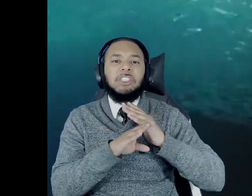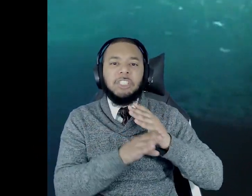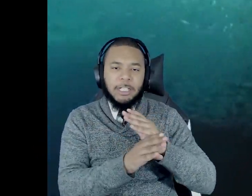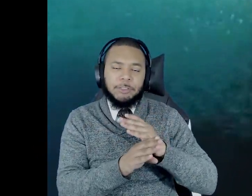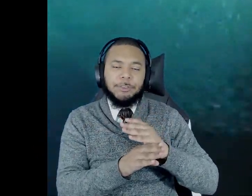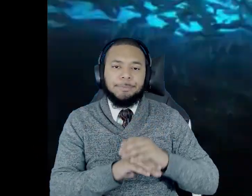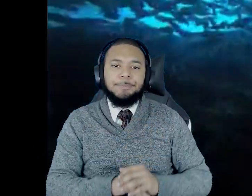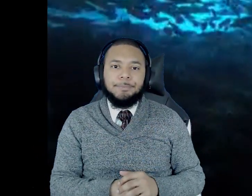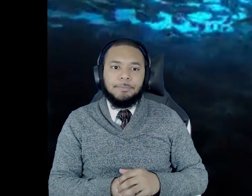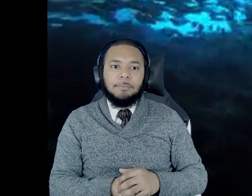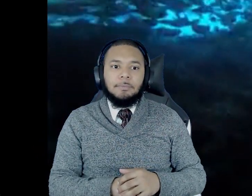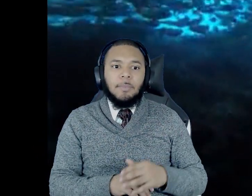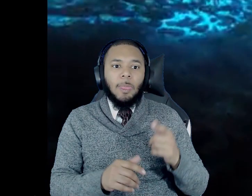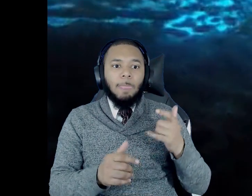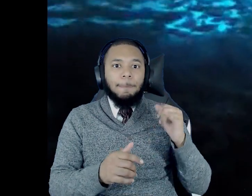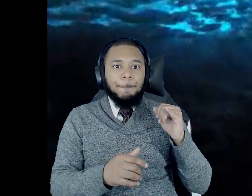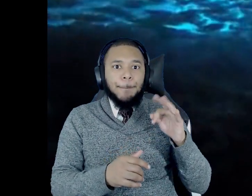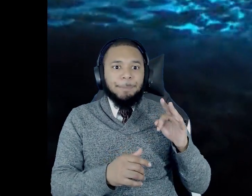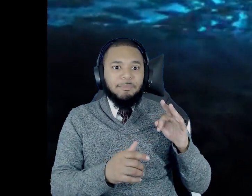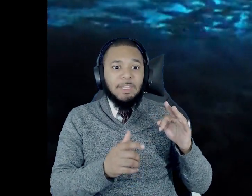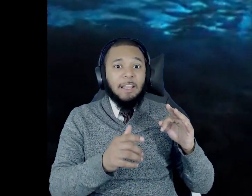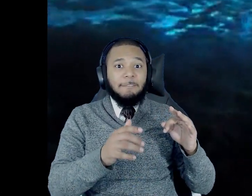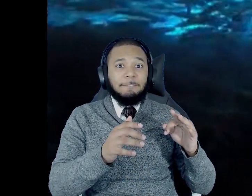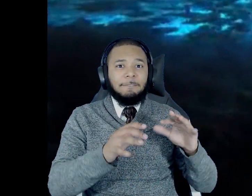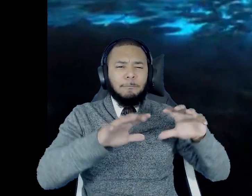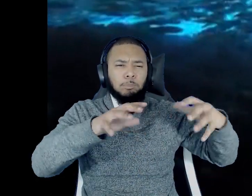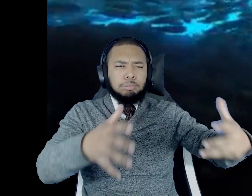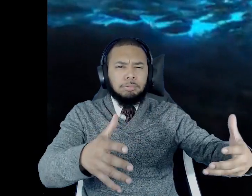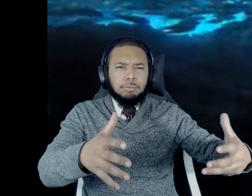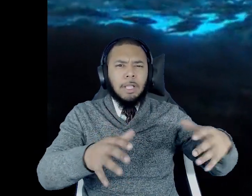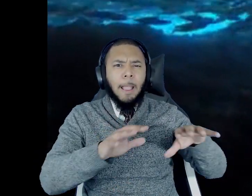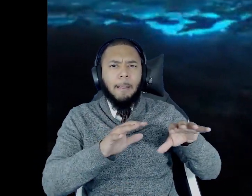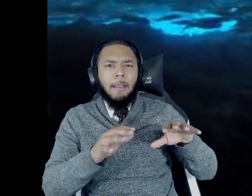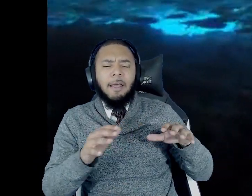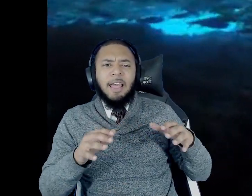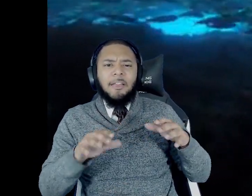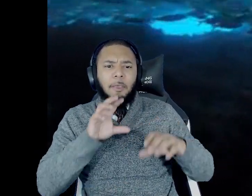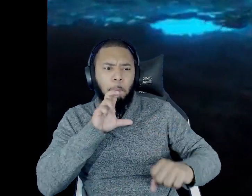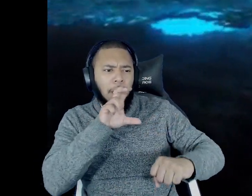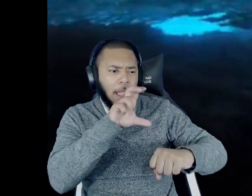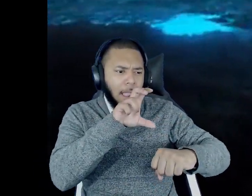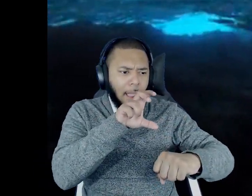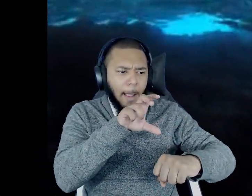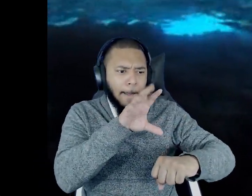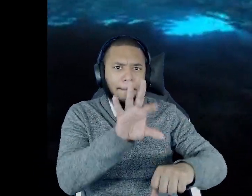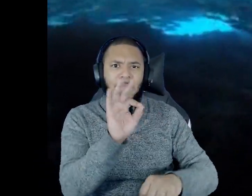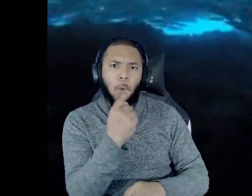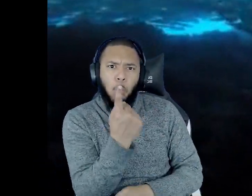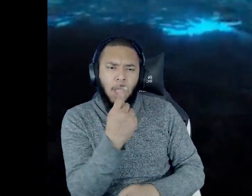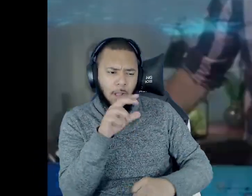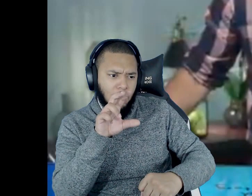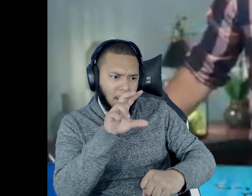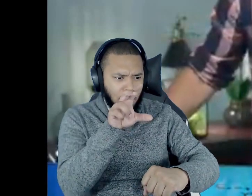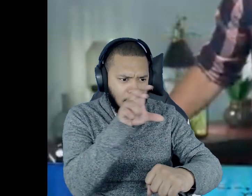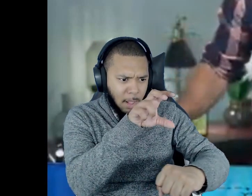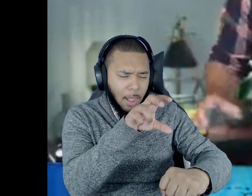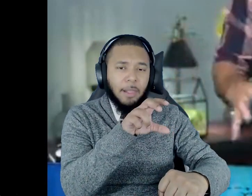numbers, it makes predators, they're not a single target. So they're going to have that safety in numbers working in their